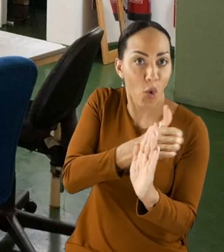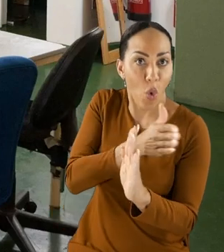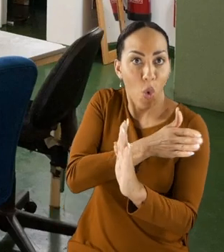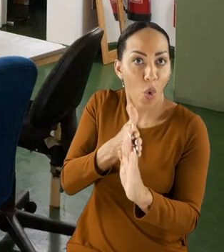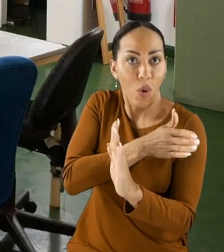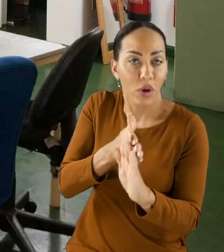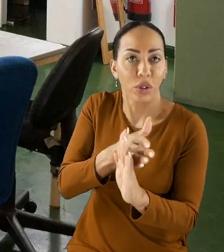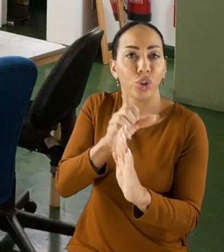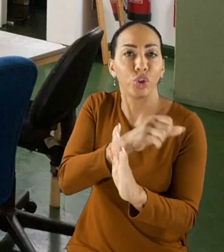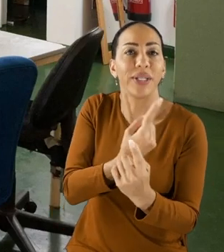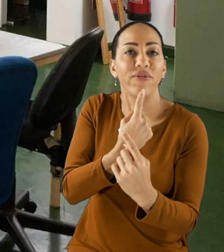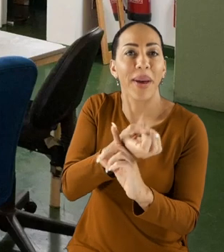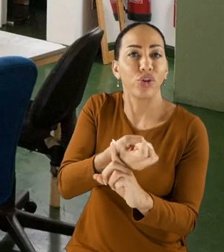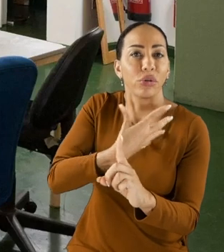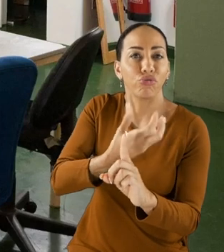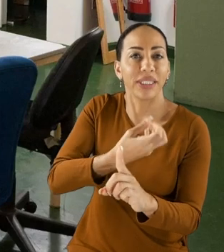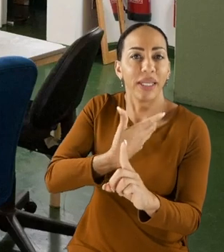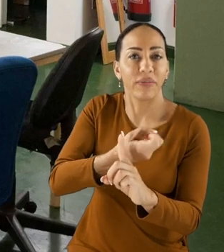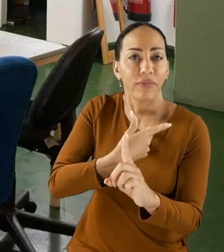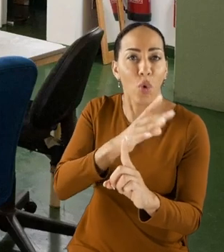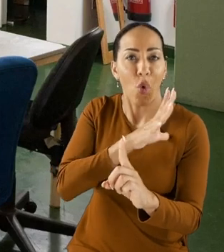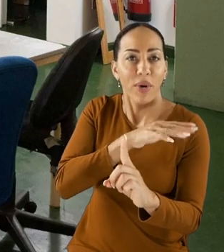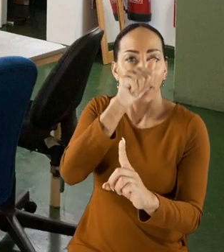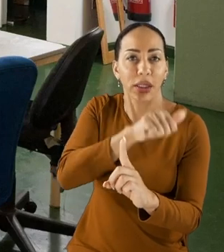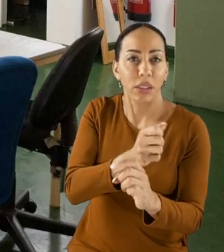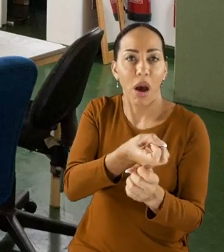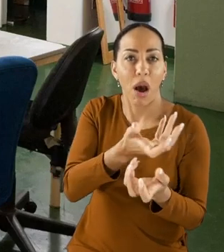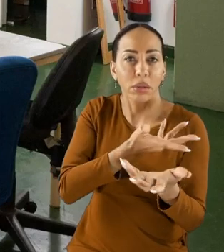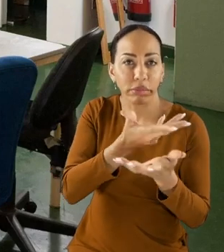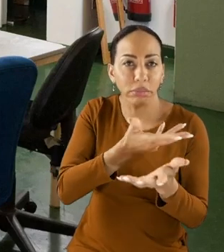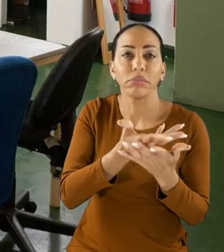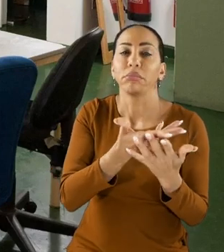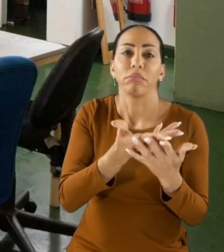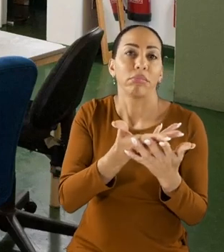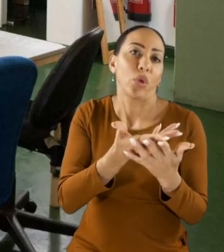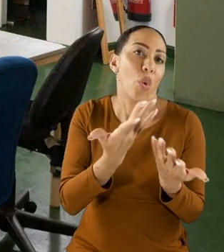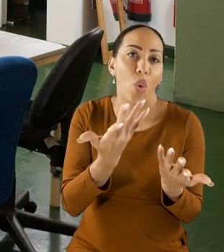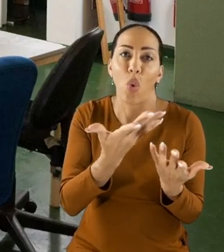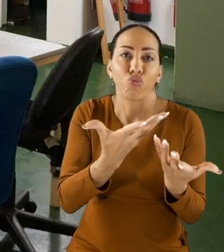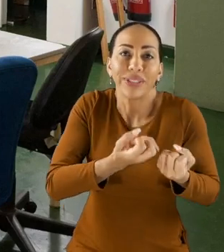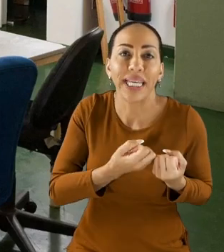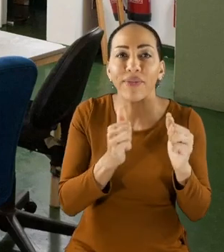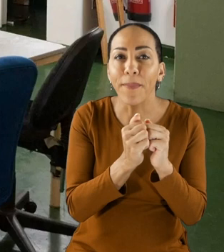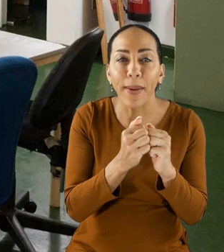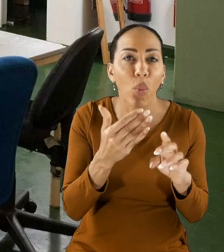to the actual theatre venue itself? Maybe they've already in a dialogue, already receiving things.